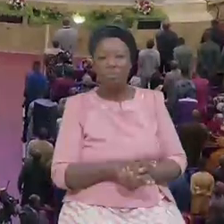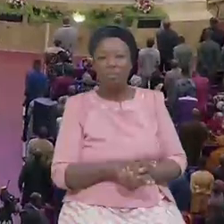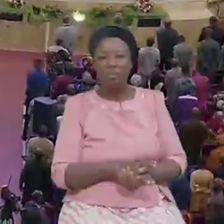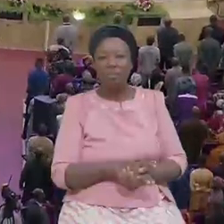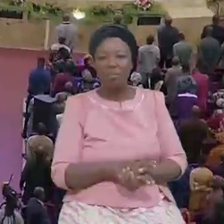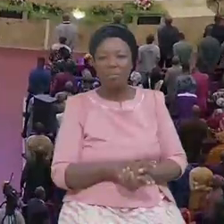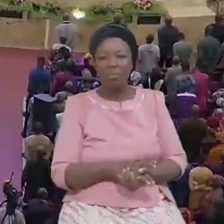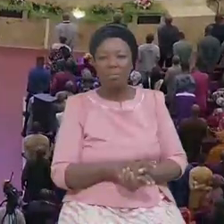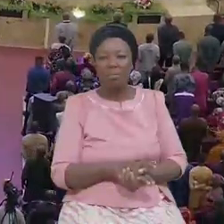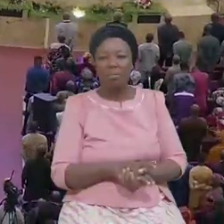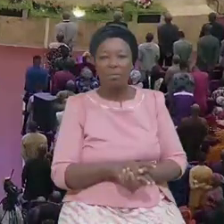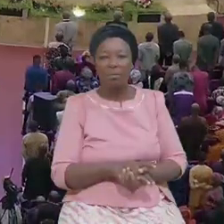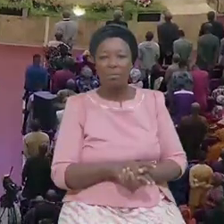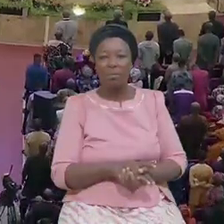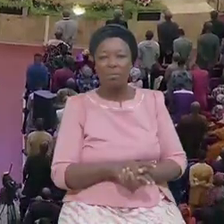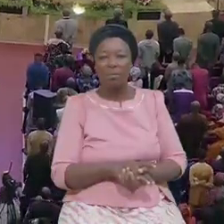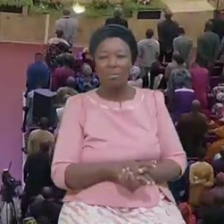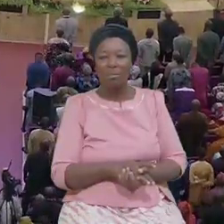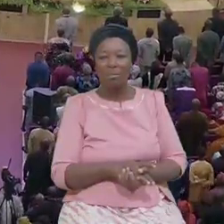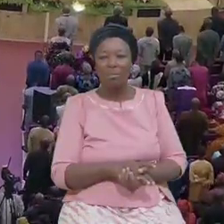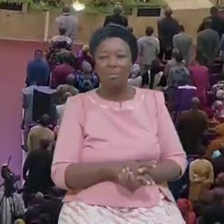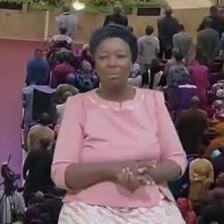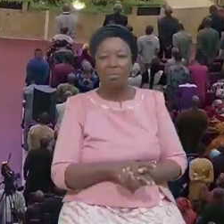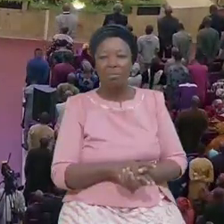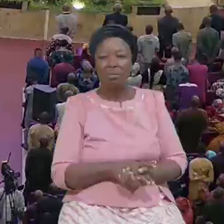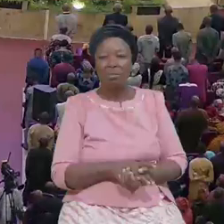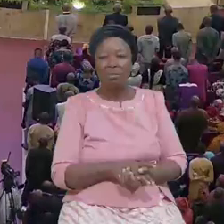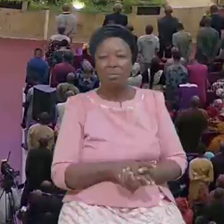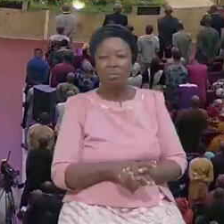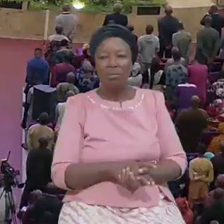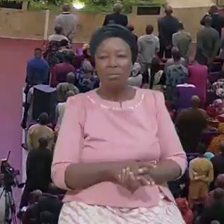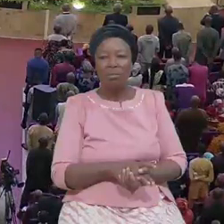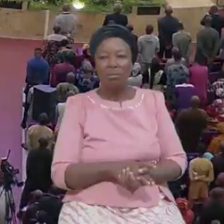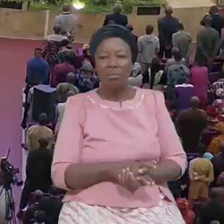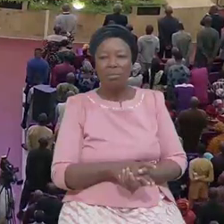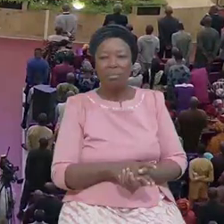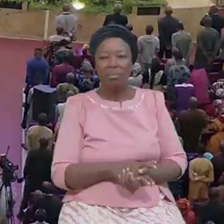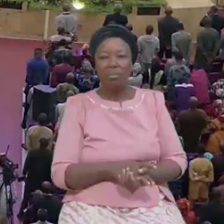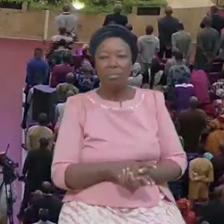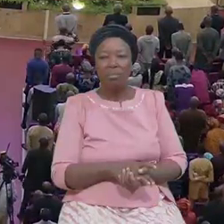Pastor Dr. Darius there, please, we want you to come and lead us in prayer.